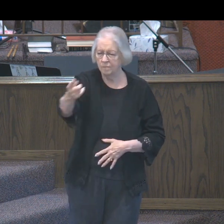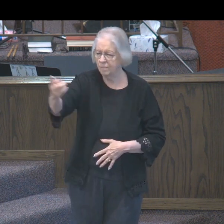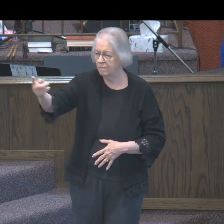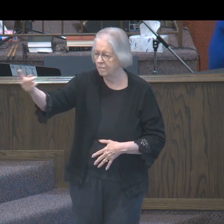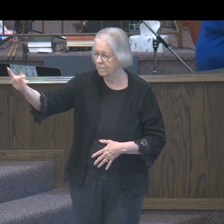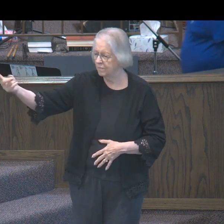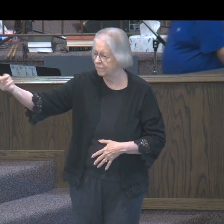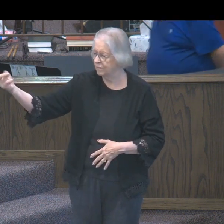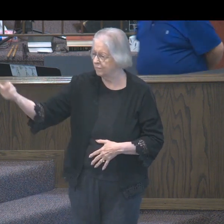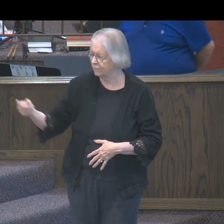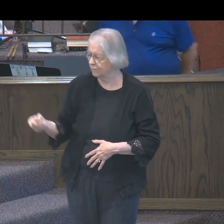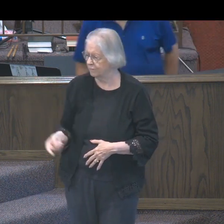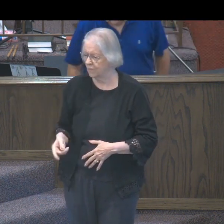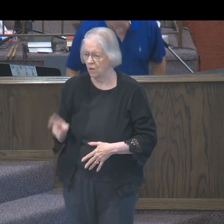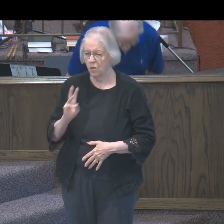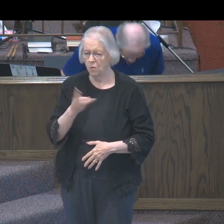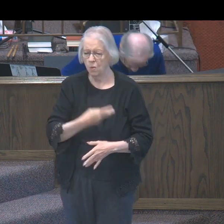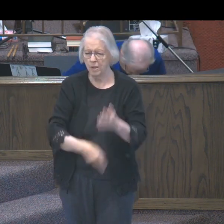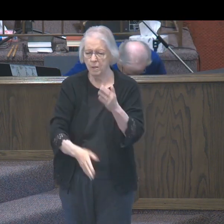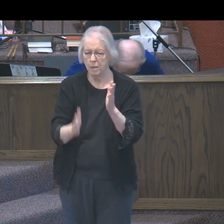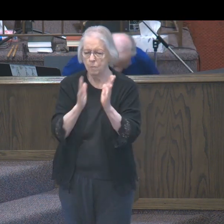And God, I pray today